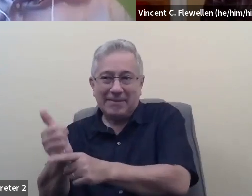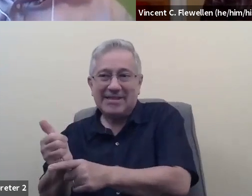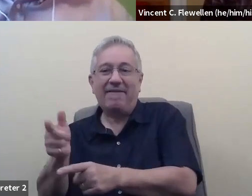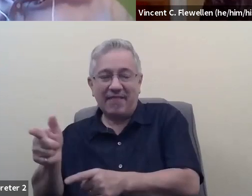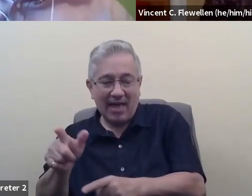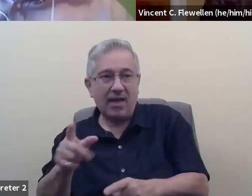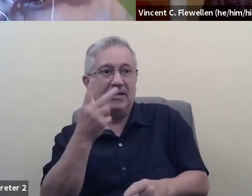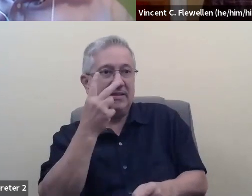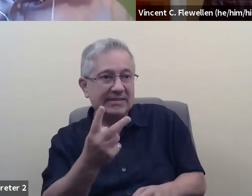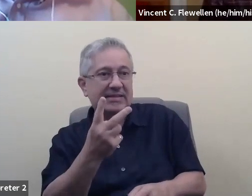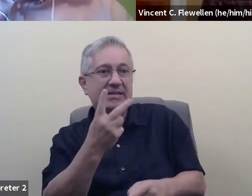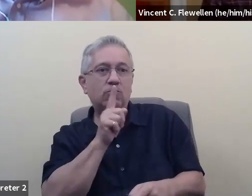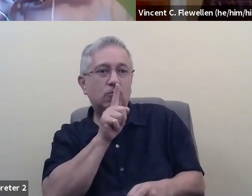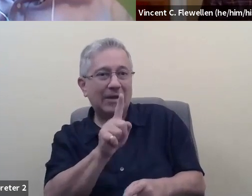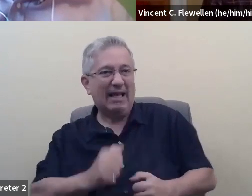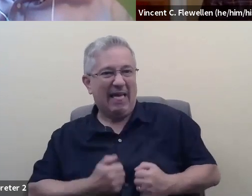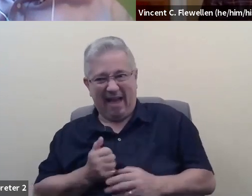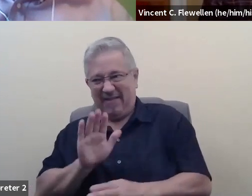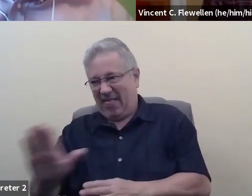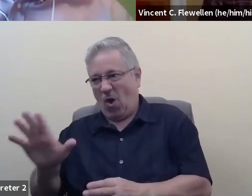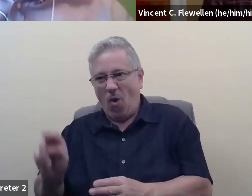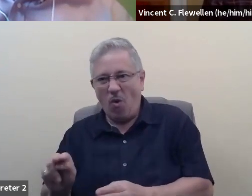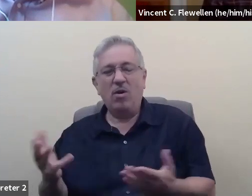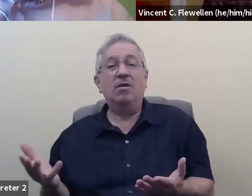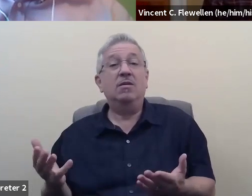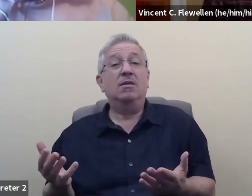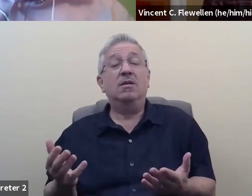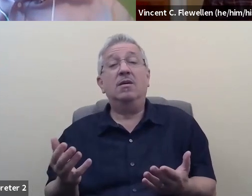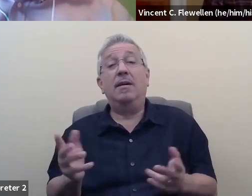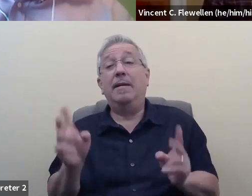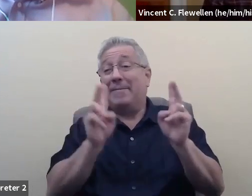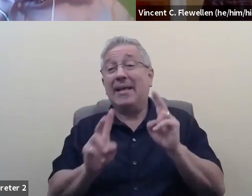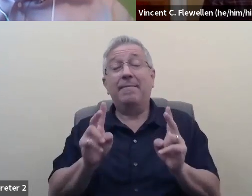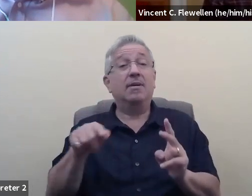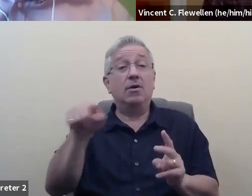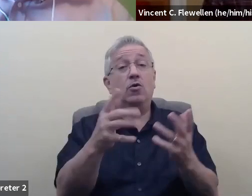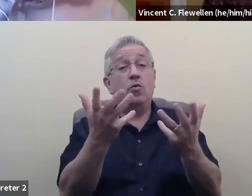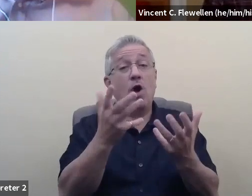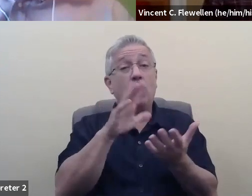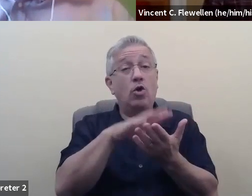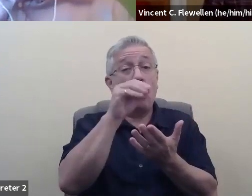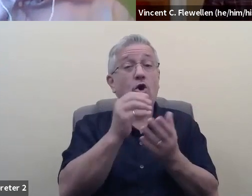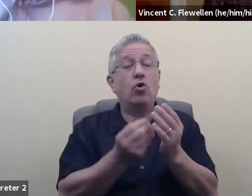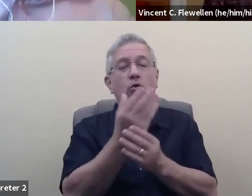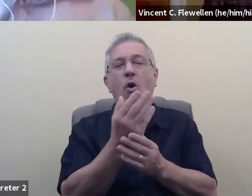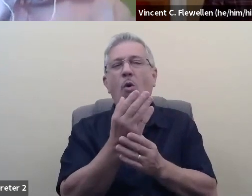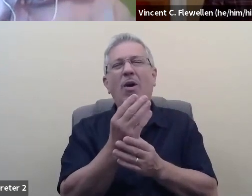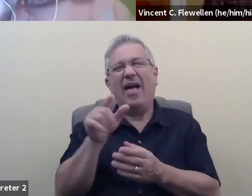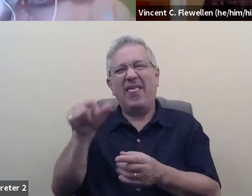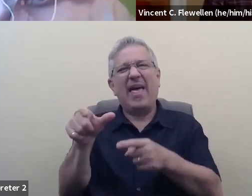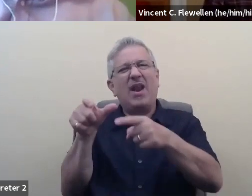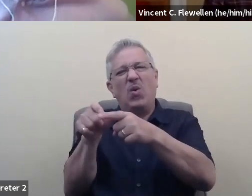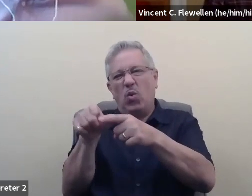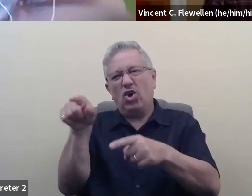called into question. So I would just recommend that, you know, for anybody who is wanting to learn and to grow, just Google that term. There are a ton of articles